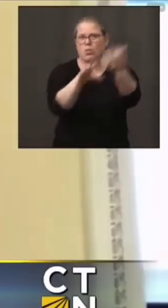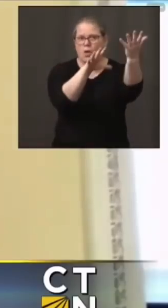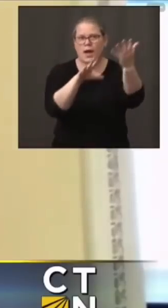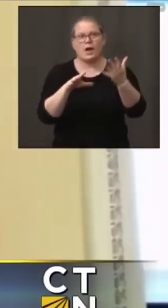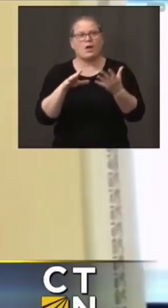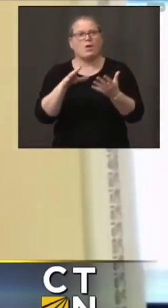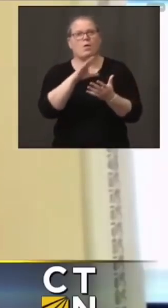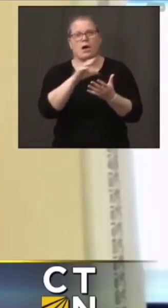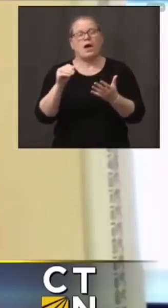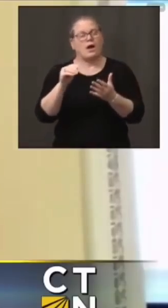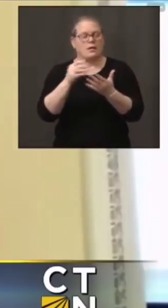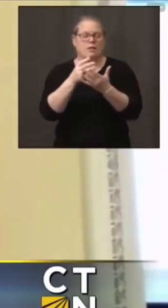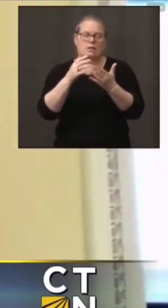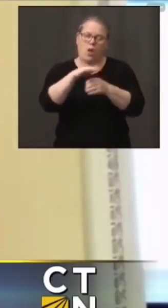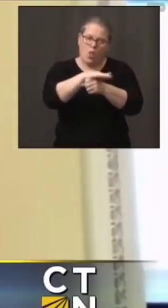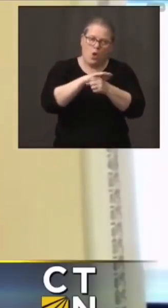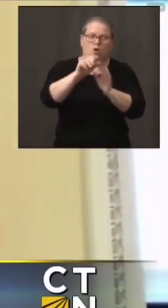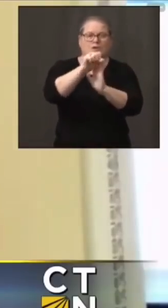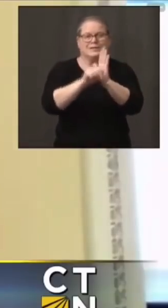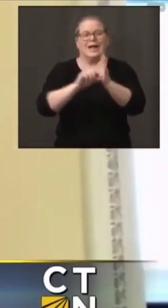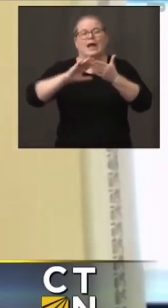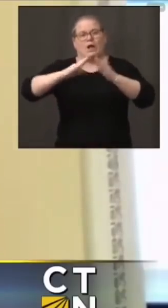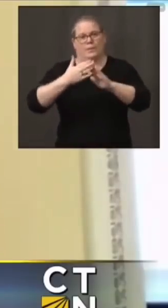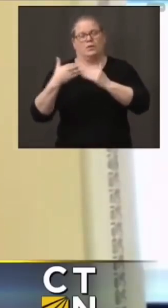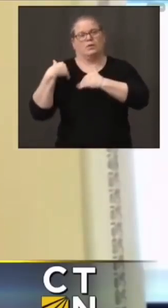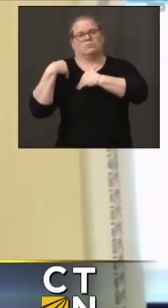local and state communities.